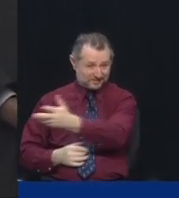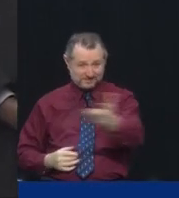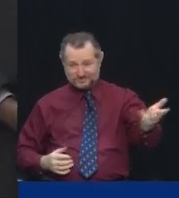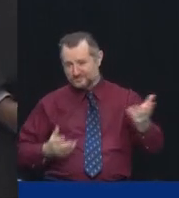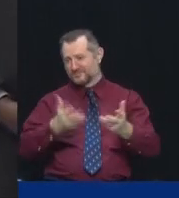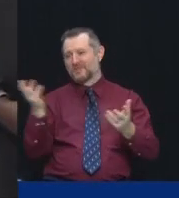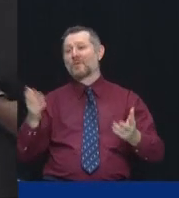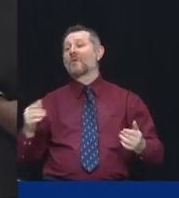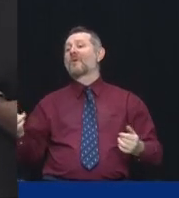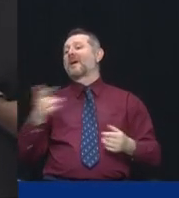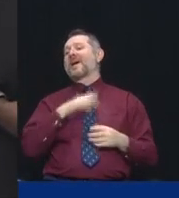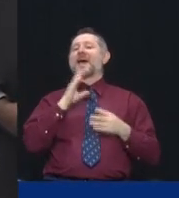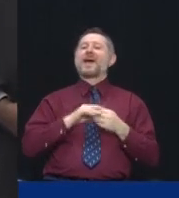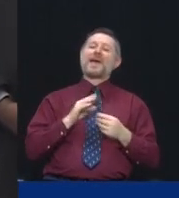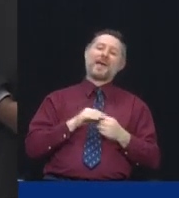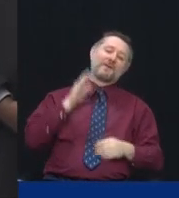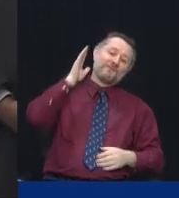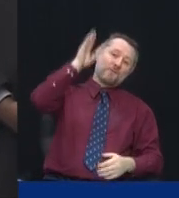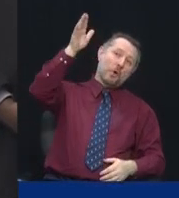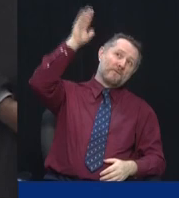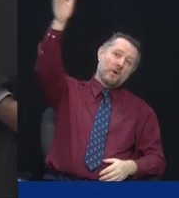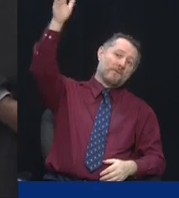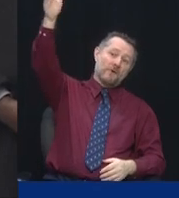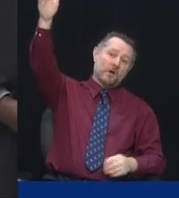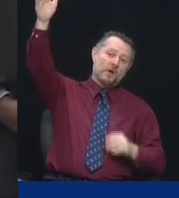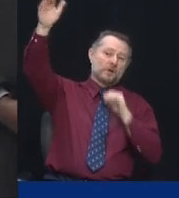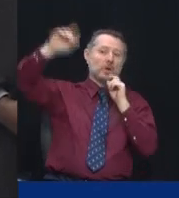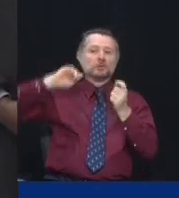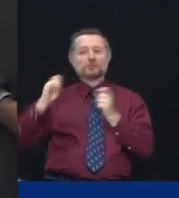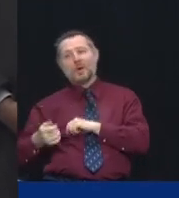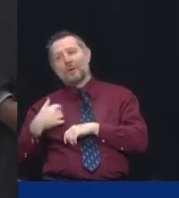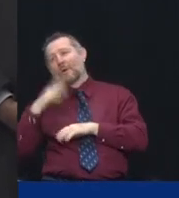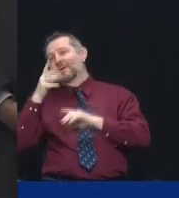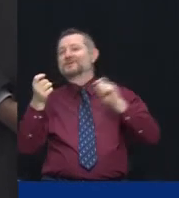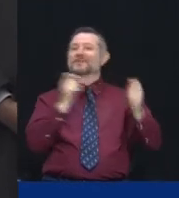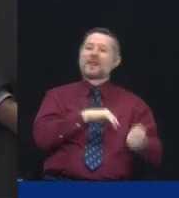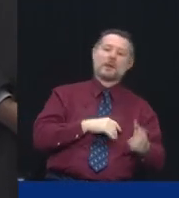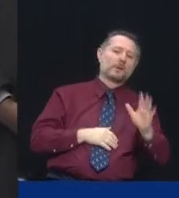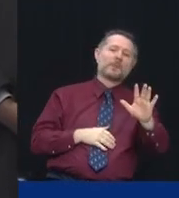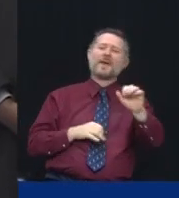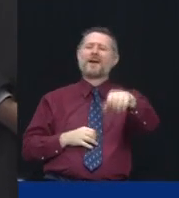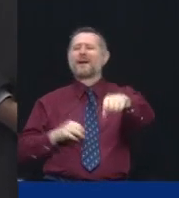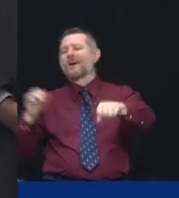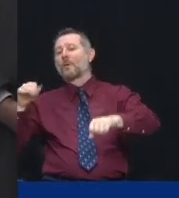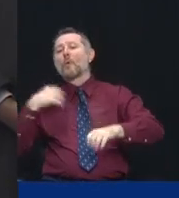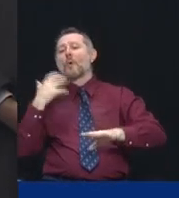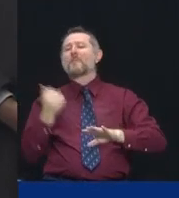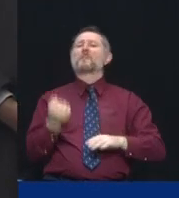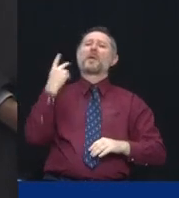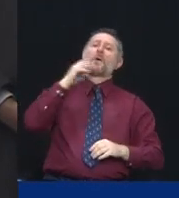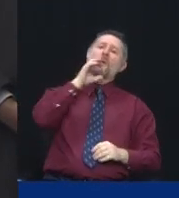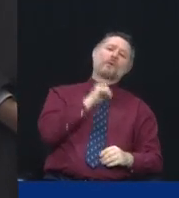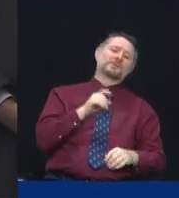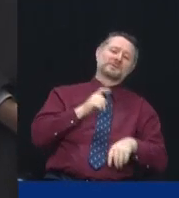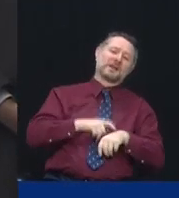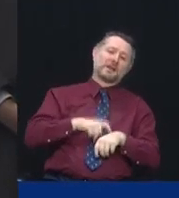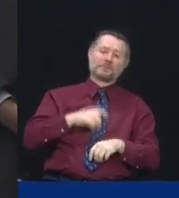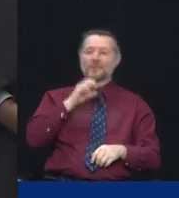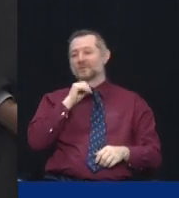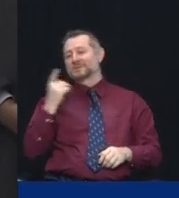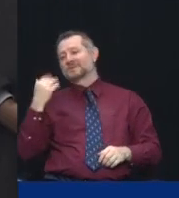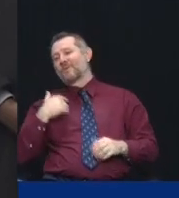Everybody talks about the future and I want change. Yeah. I want to get back to the old days. I want to be able to go to a restaurant with